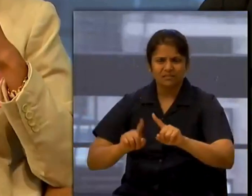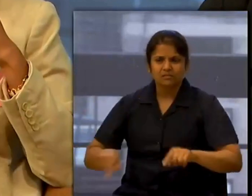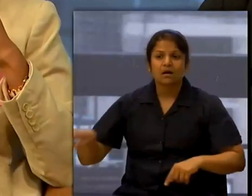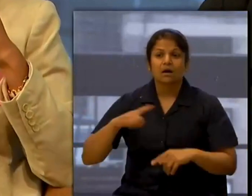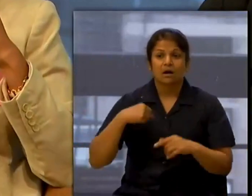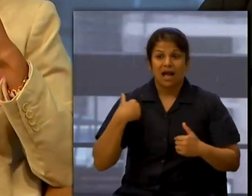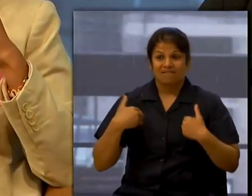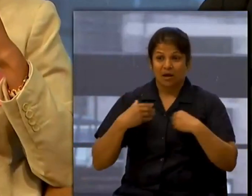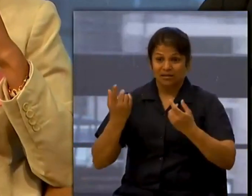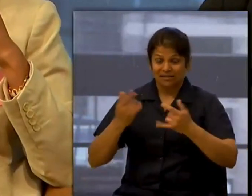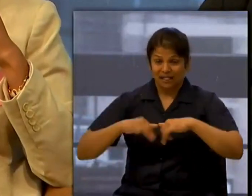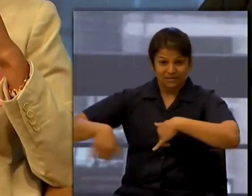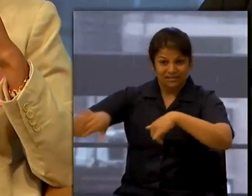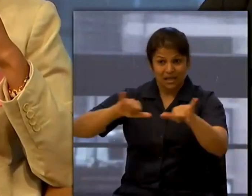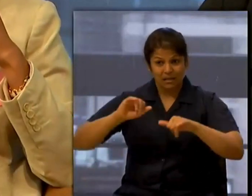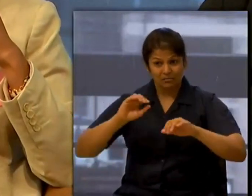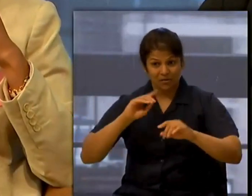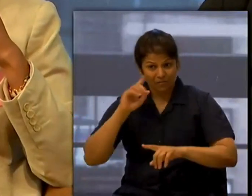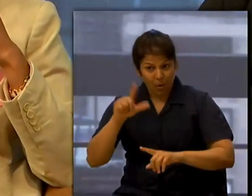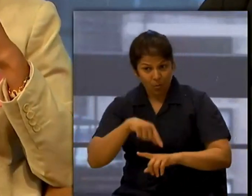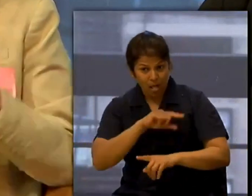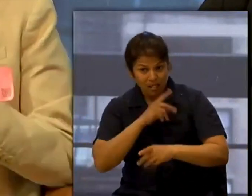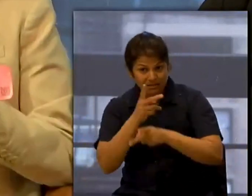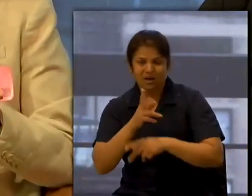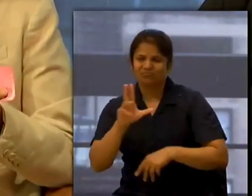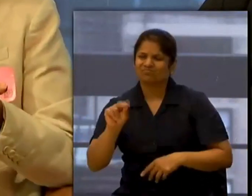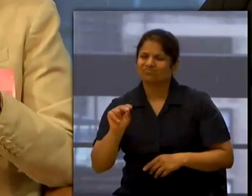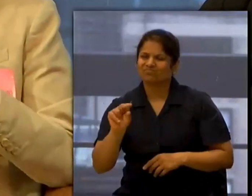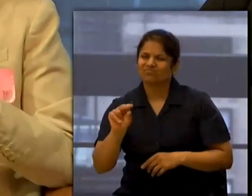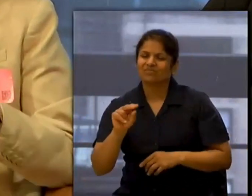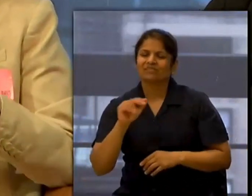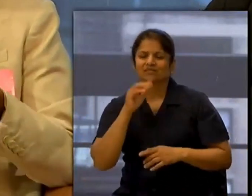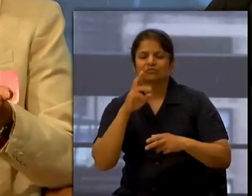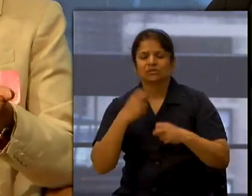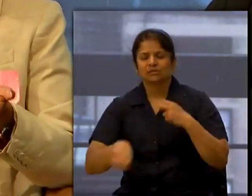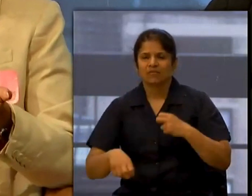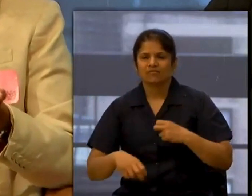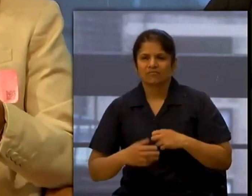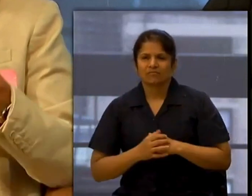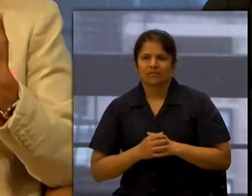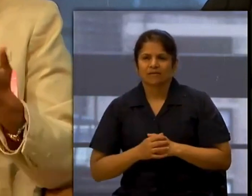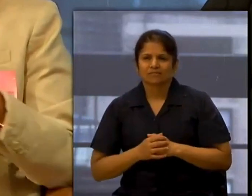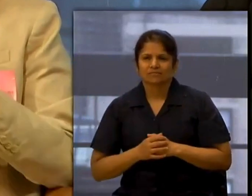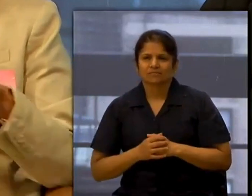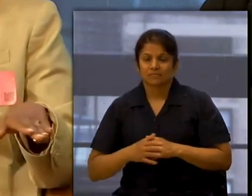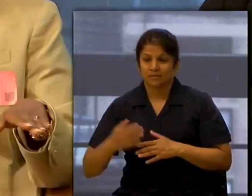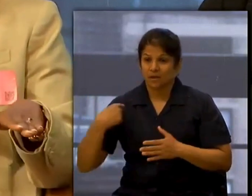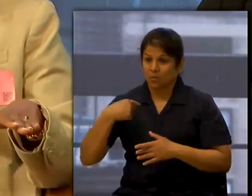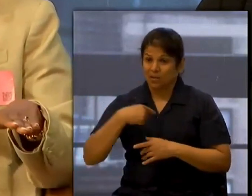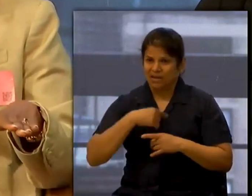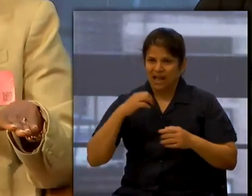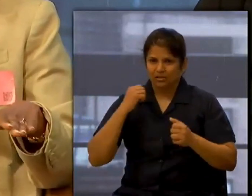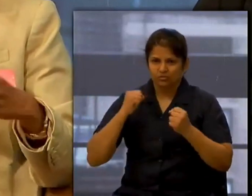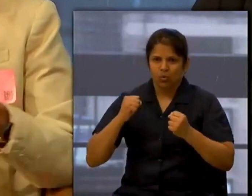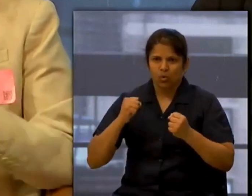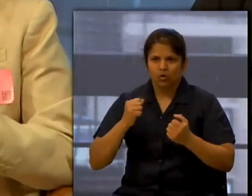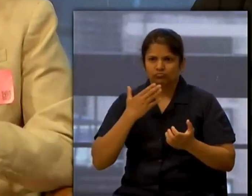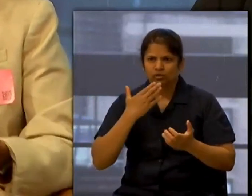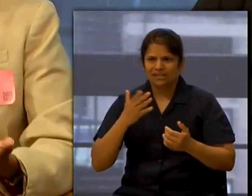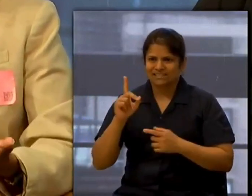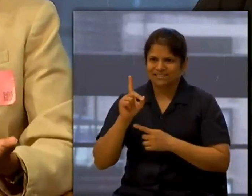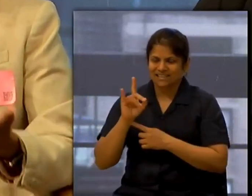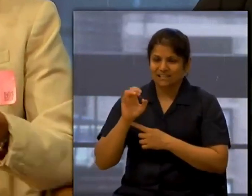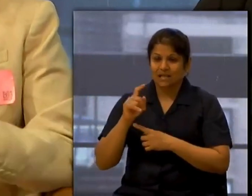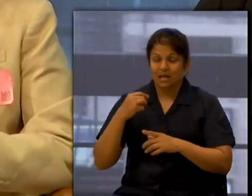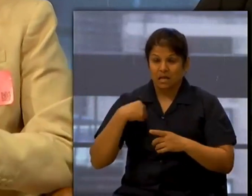or to provide any kind of like equitable data, because of course you have to have kind of a baseline. And so when we're looking